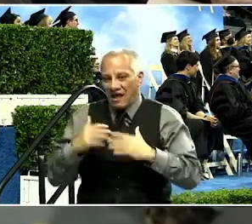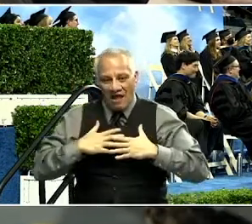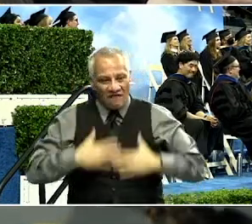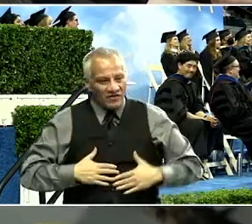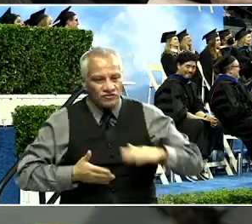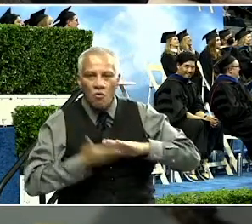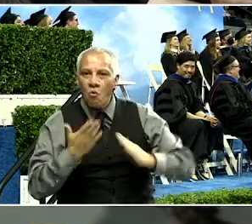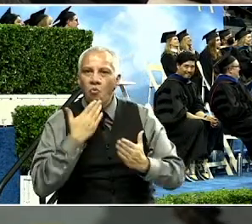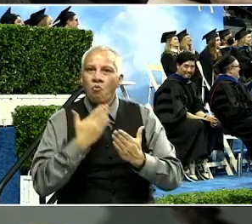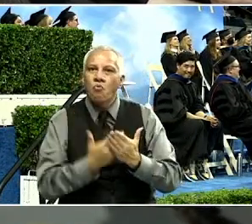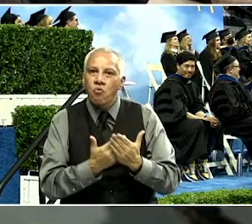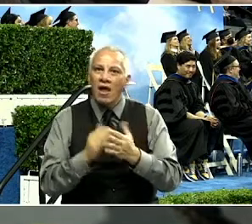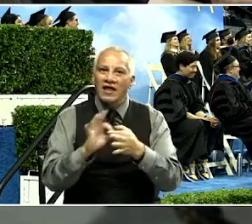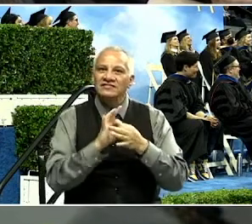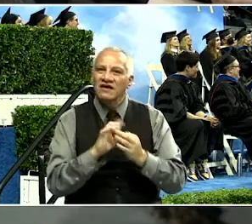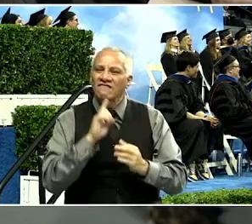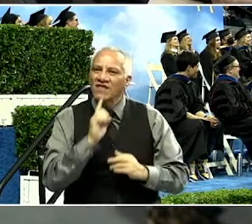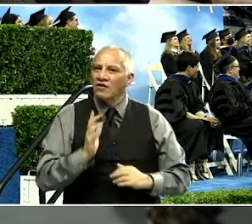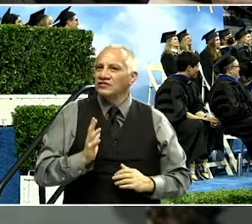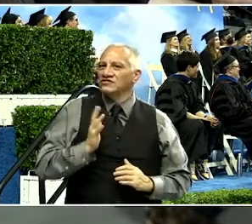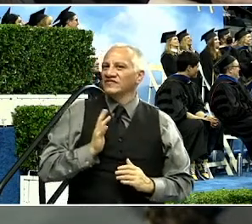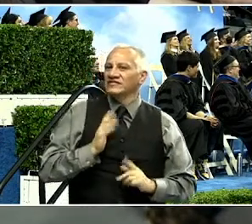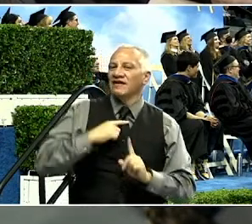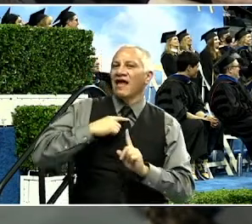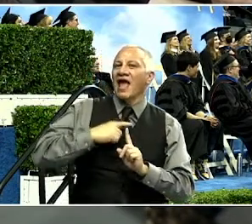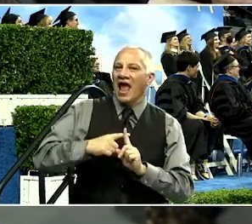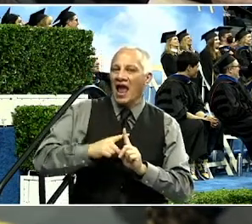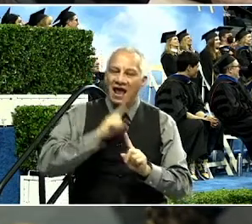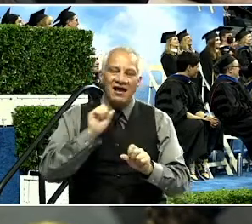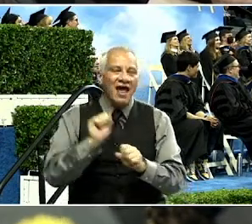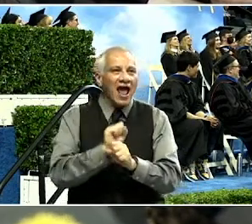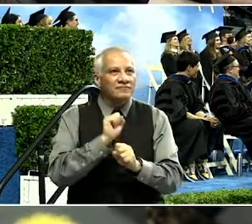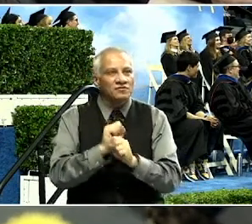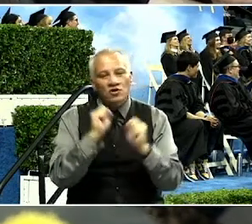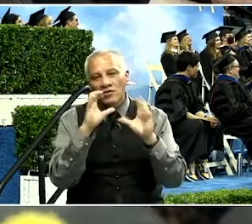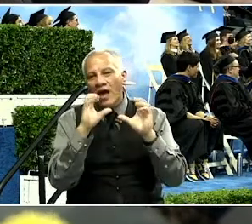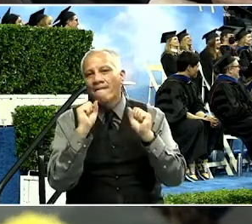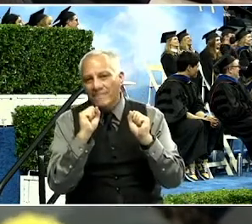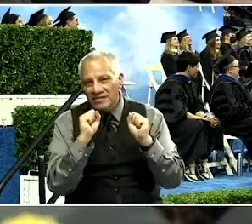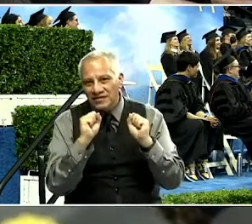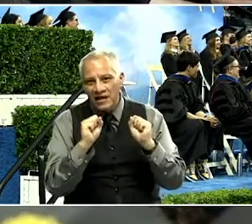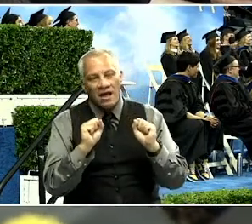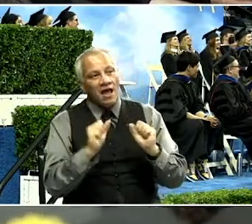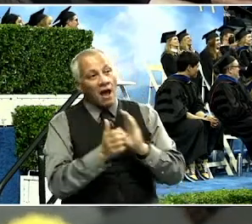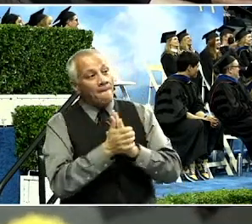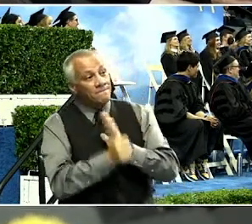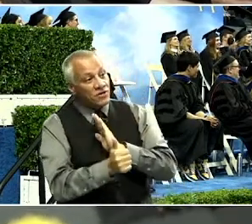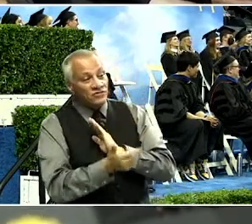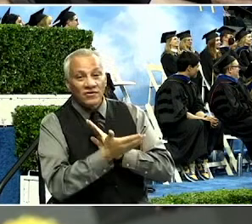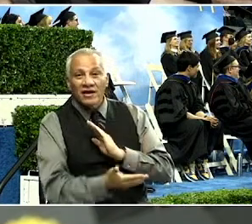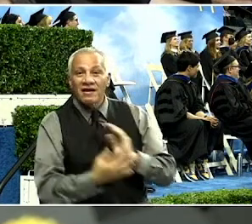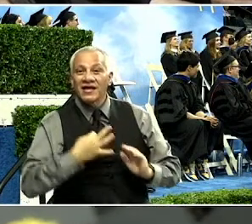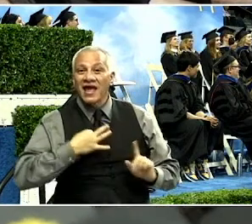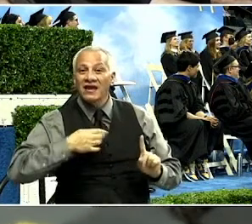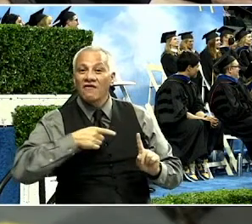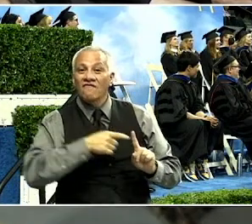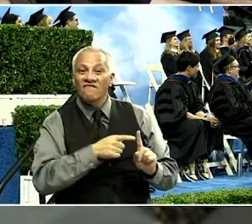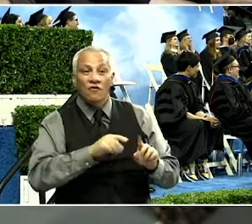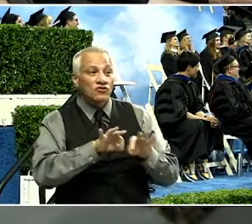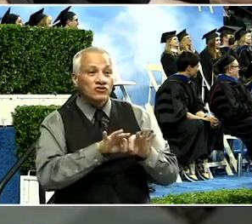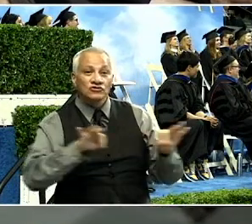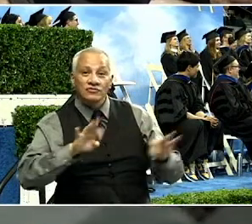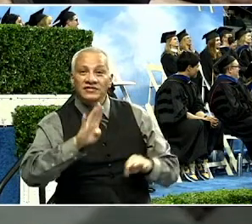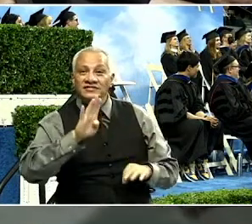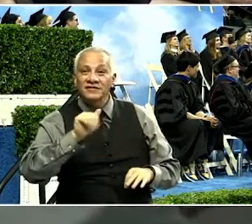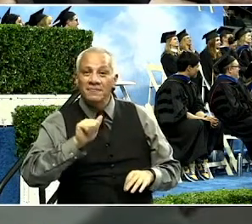well-integrated, computationally sophisticated, and absolutely amazing, extraordinary candidates for the degrees in the